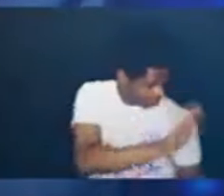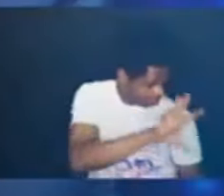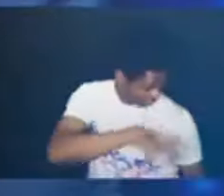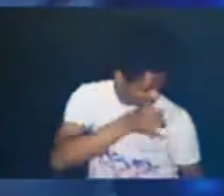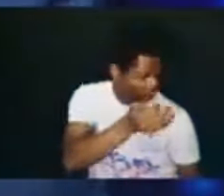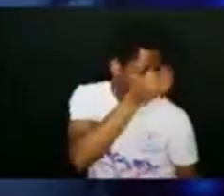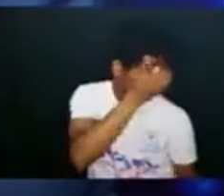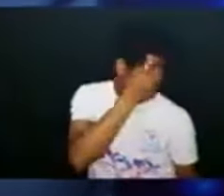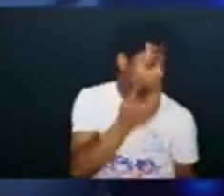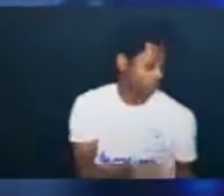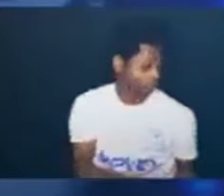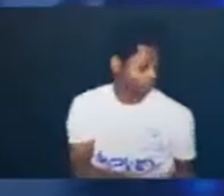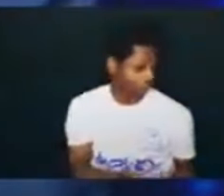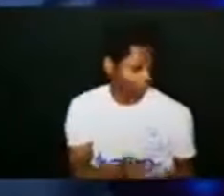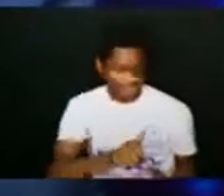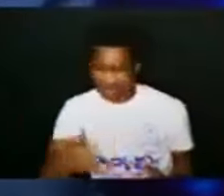In the